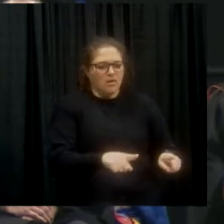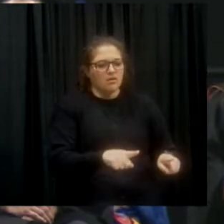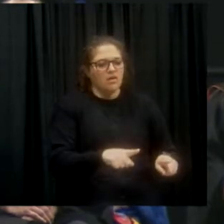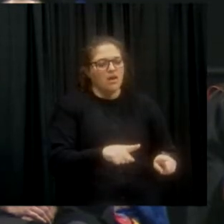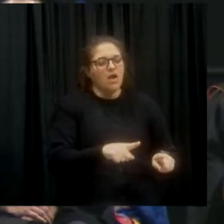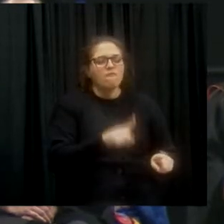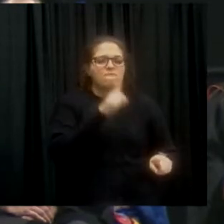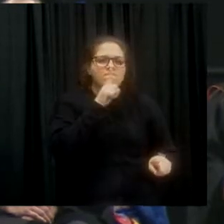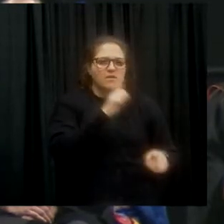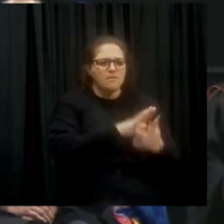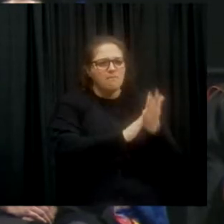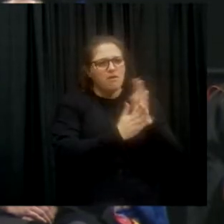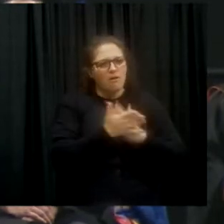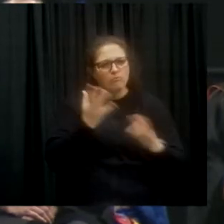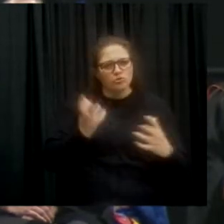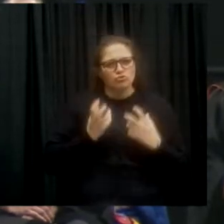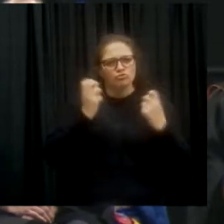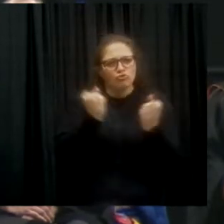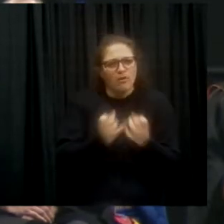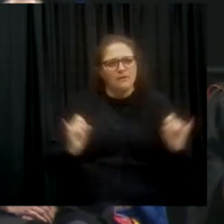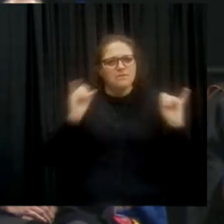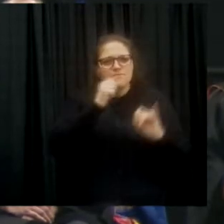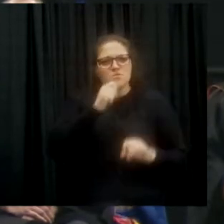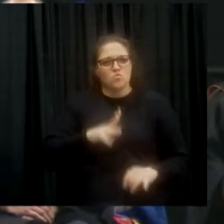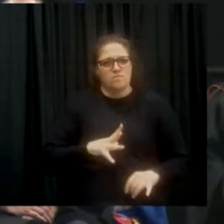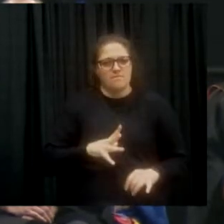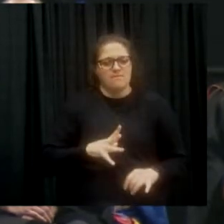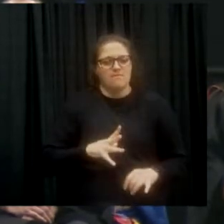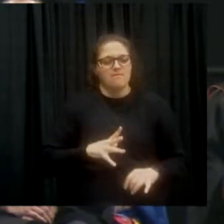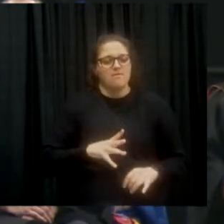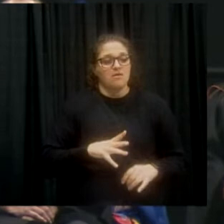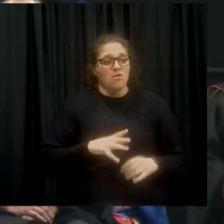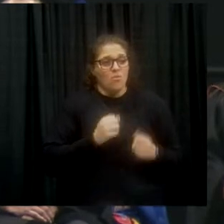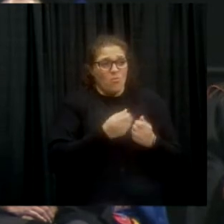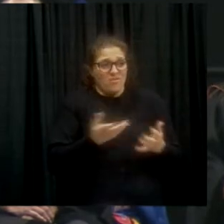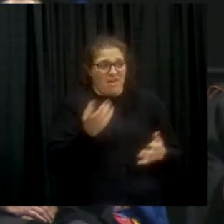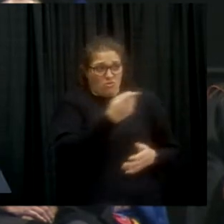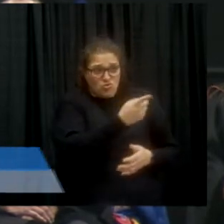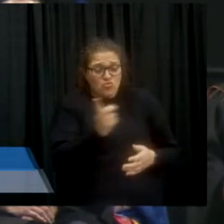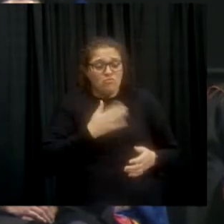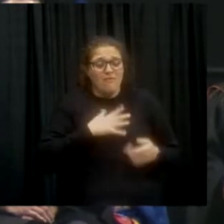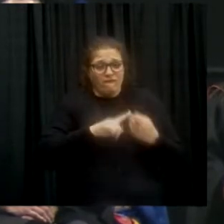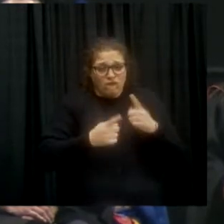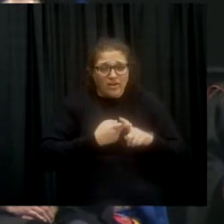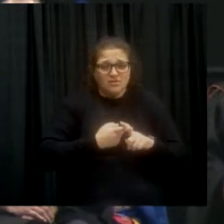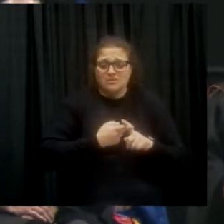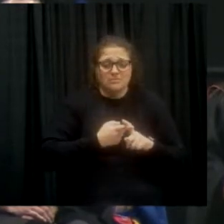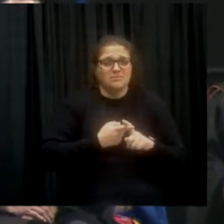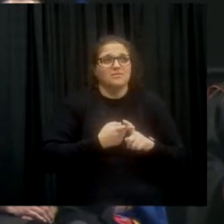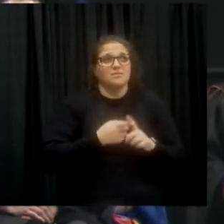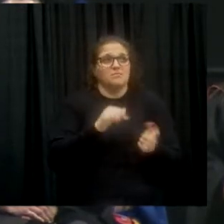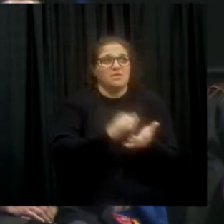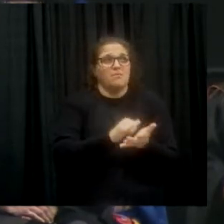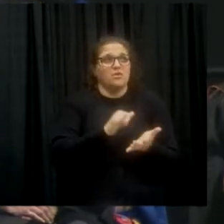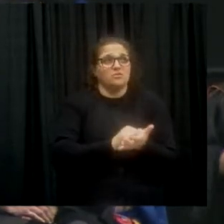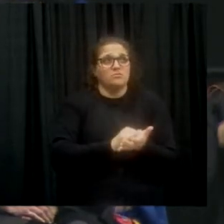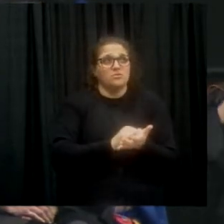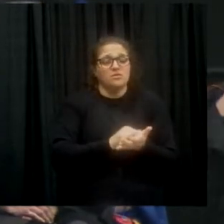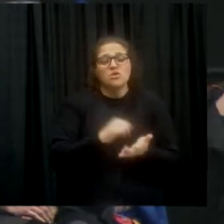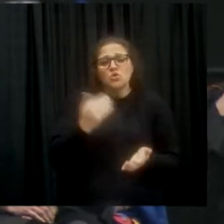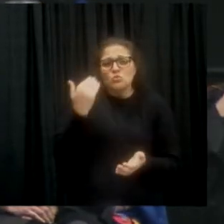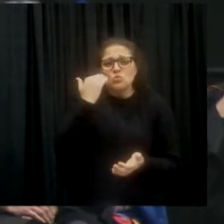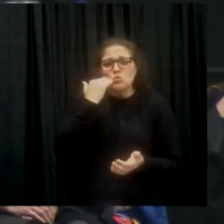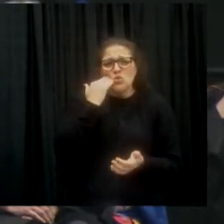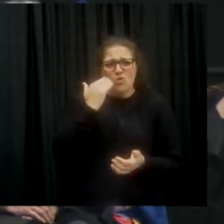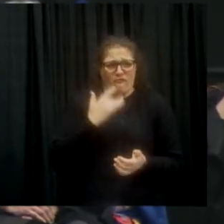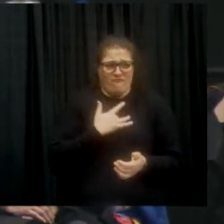I've grown to be a strong and independent woman. Without you guys, I wouldn't be able to know that